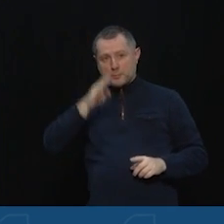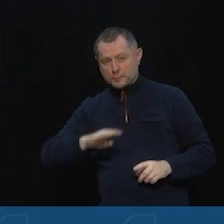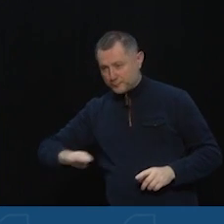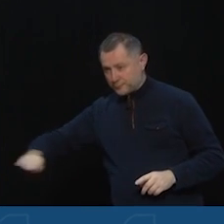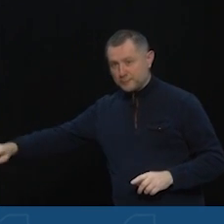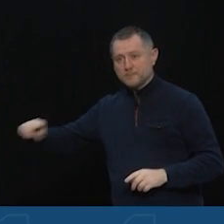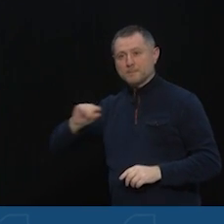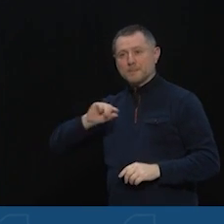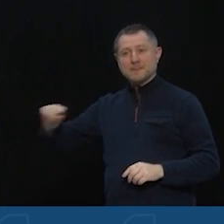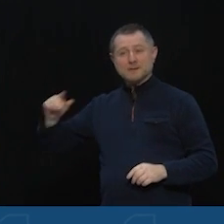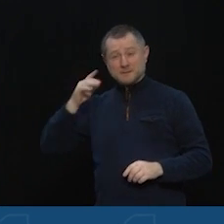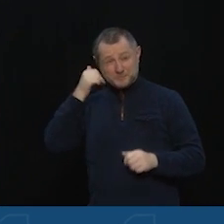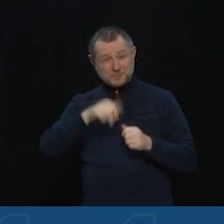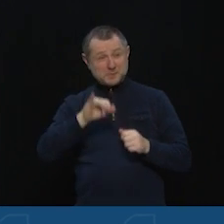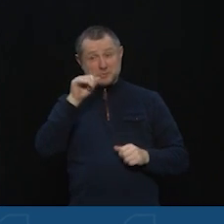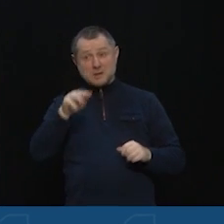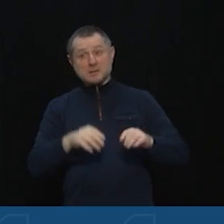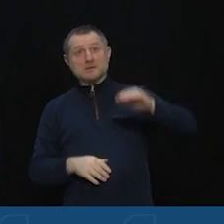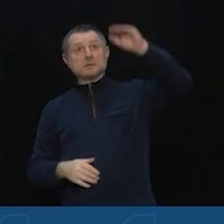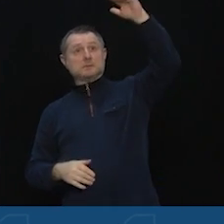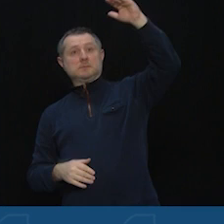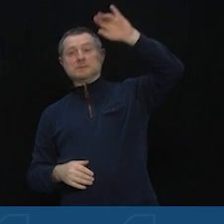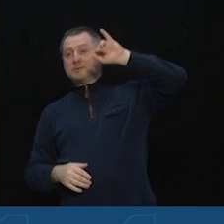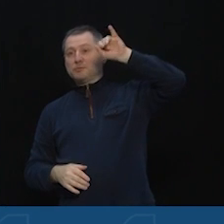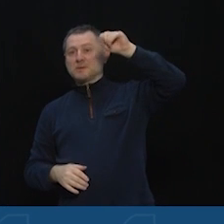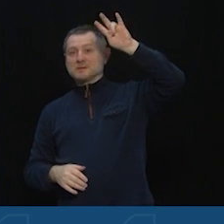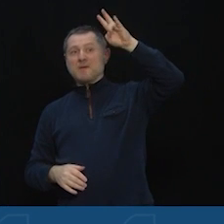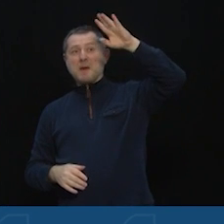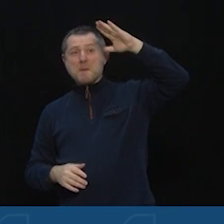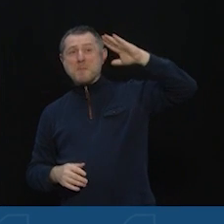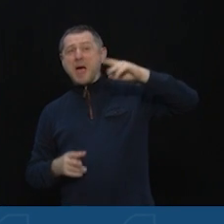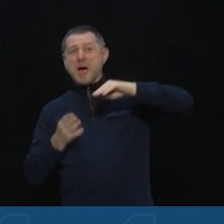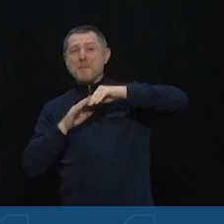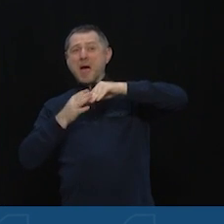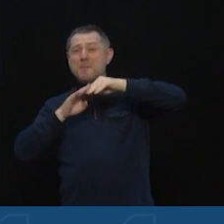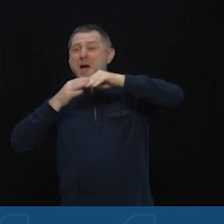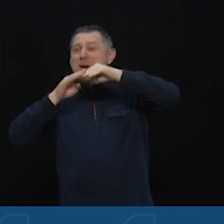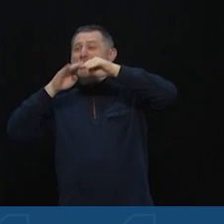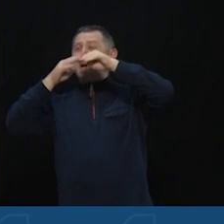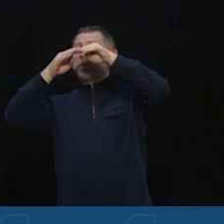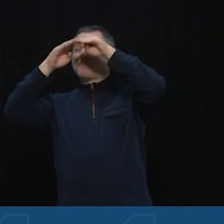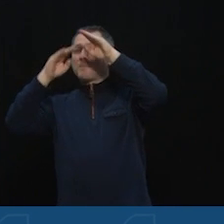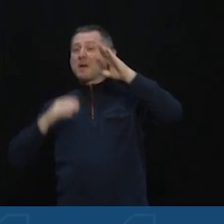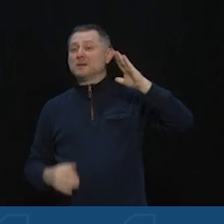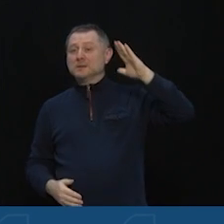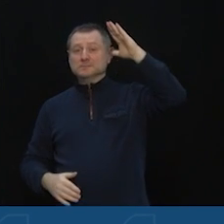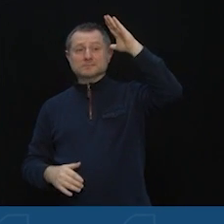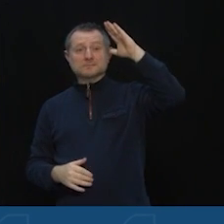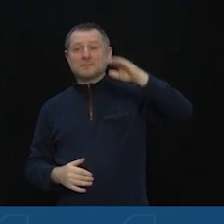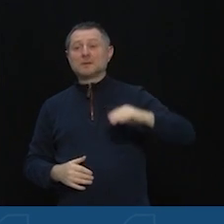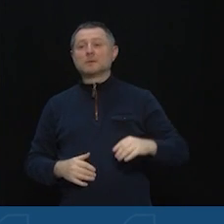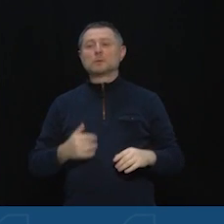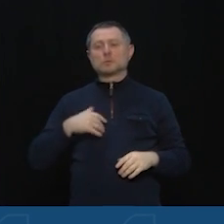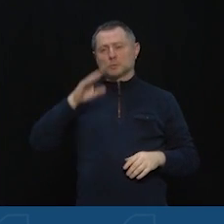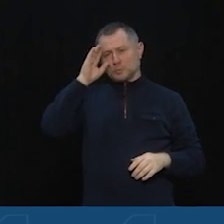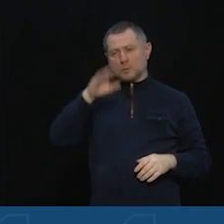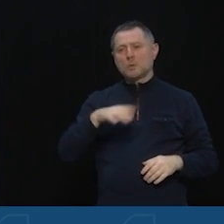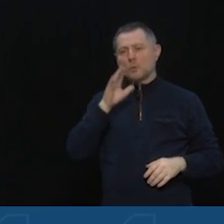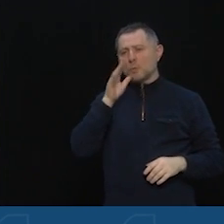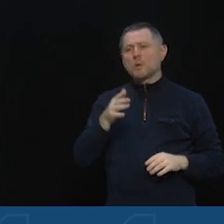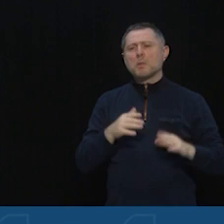bad nightmare. We think about that, and those numbers kept going up and up and up, and we expect the numbers to fluctuate. Just be prepared for that. Again, we're not sounding any